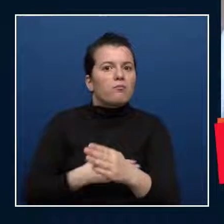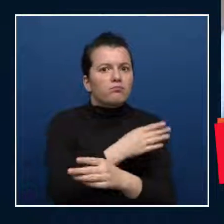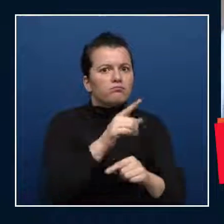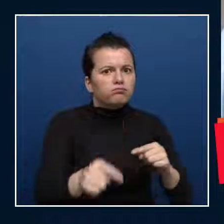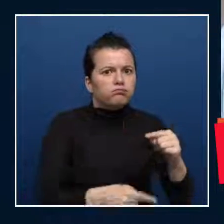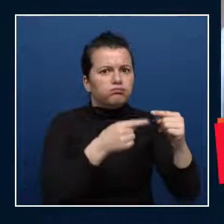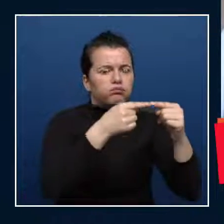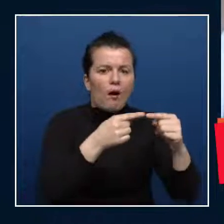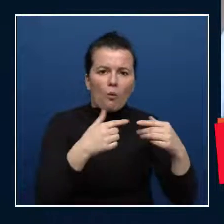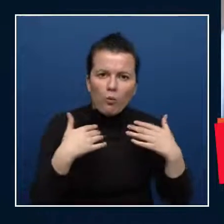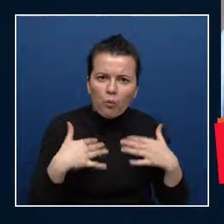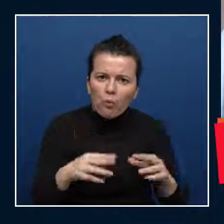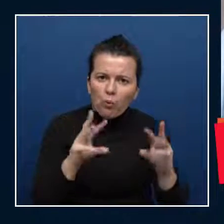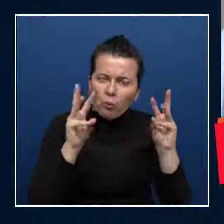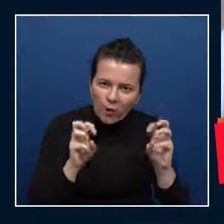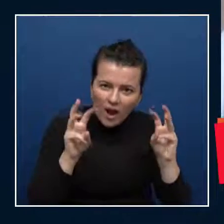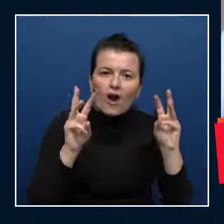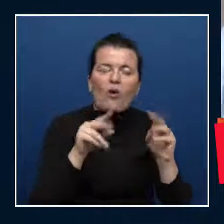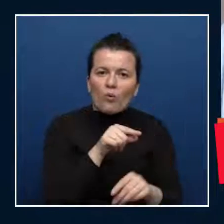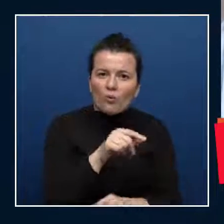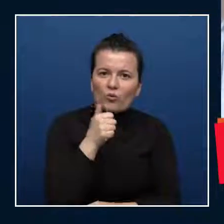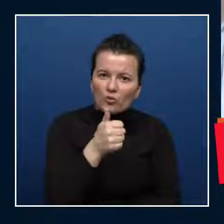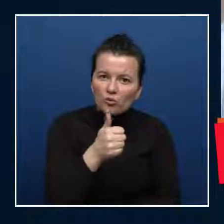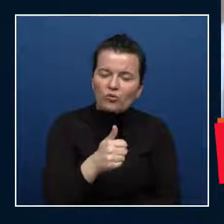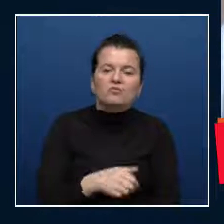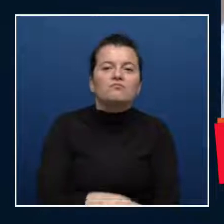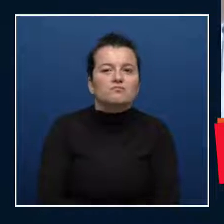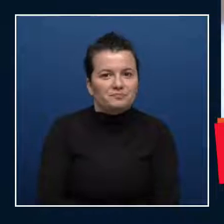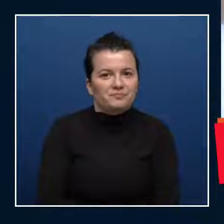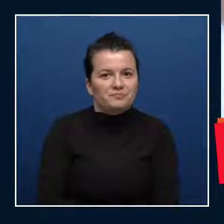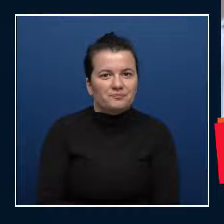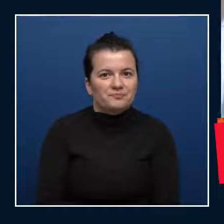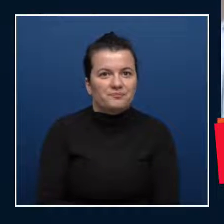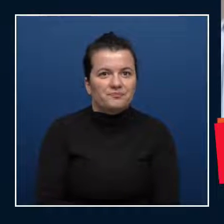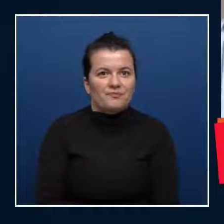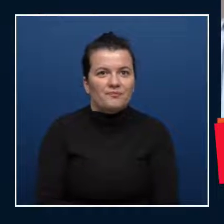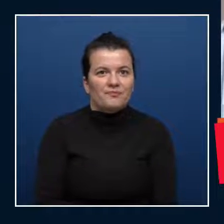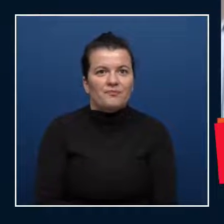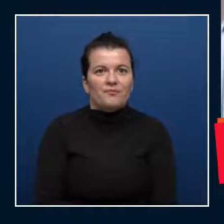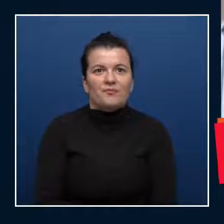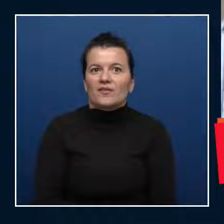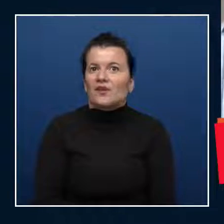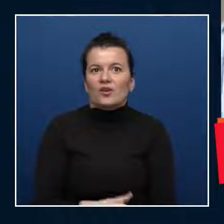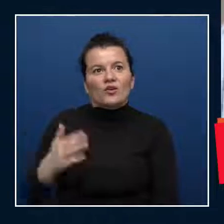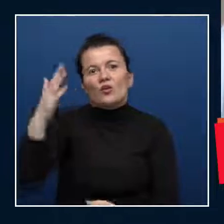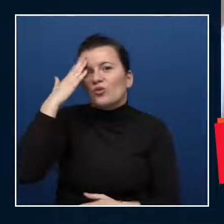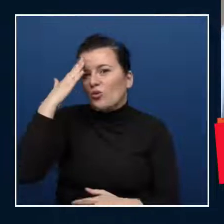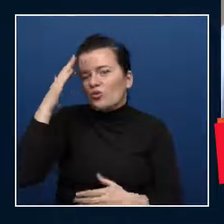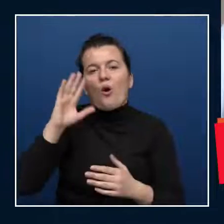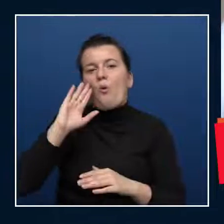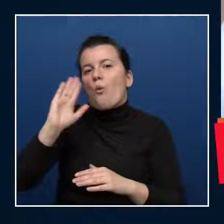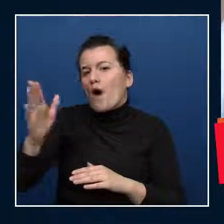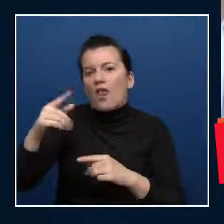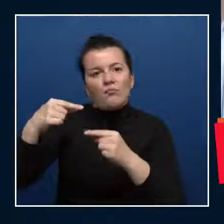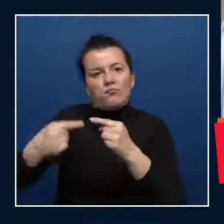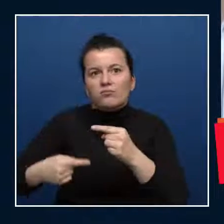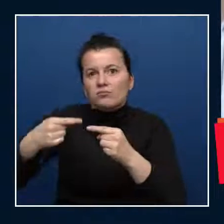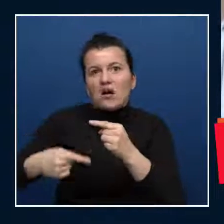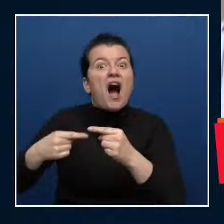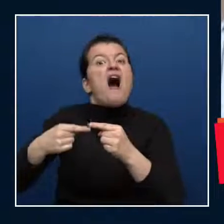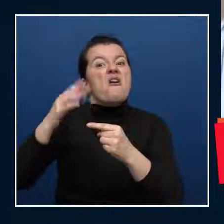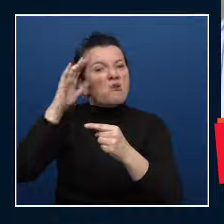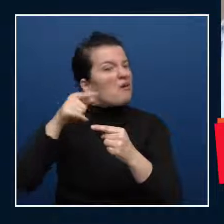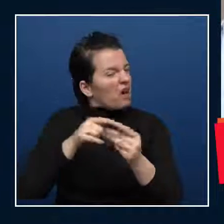to work with it, to work with Application Gateway, because you know that you can, you're not going to suffer from any